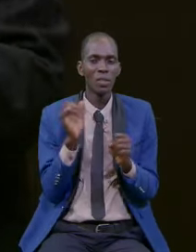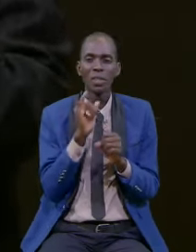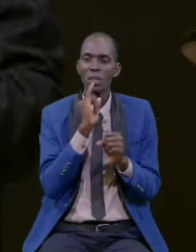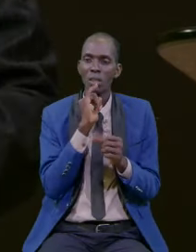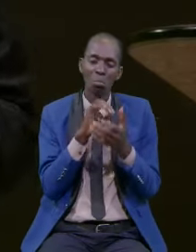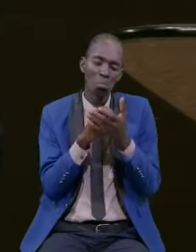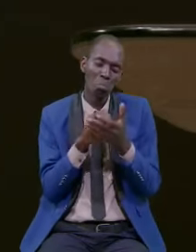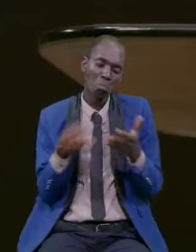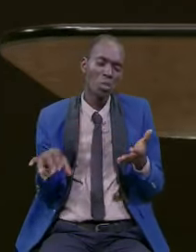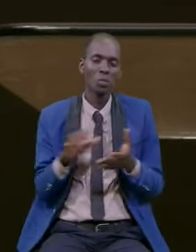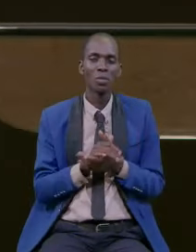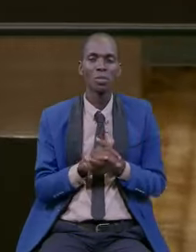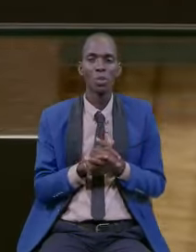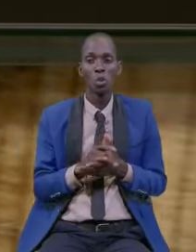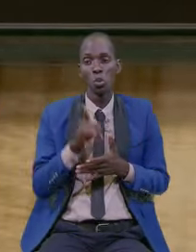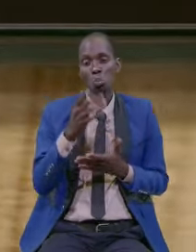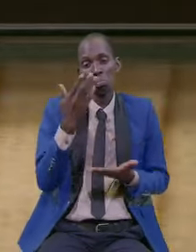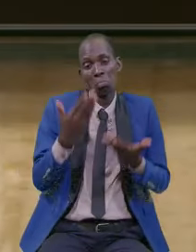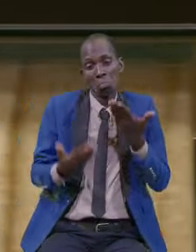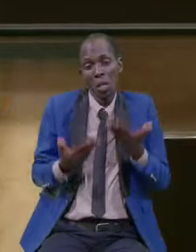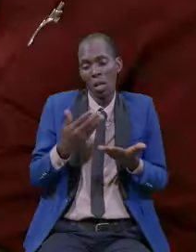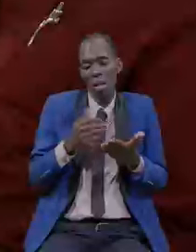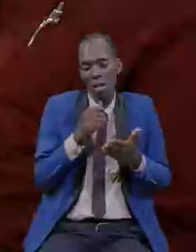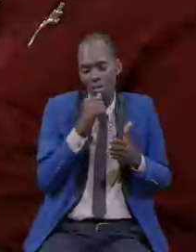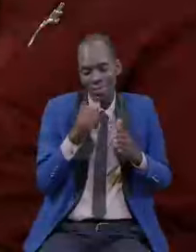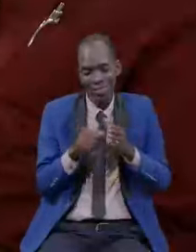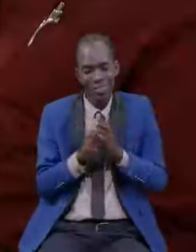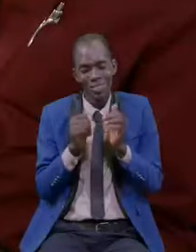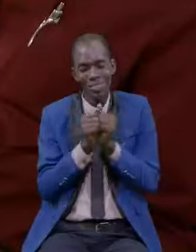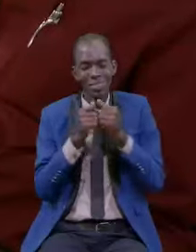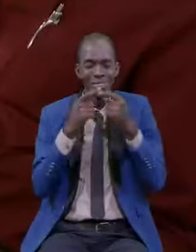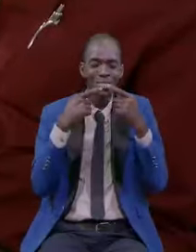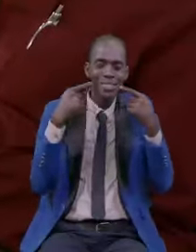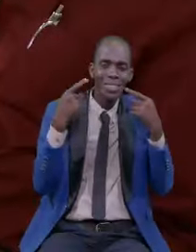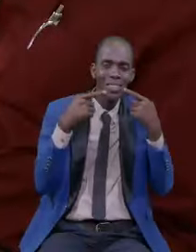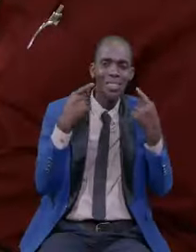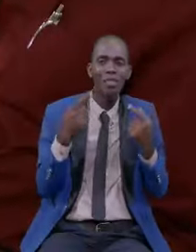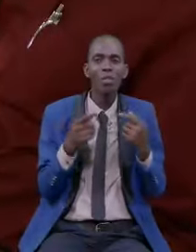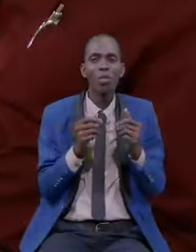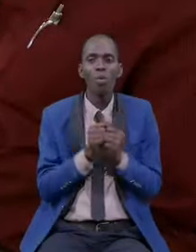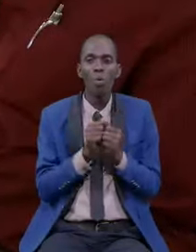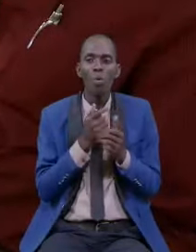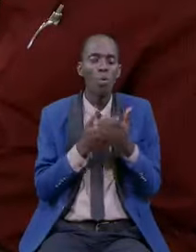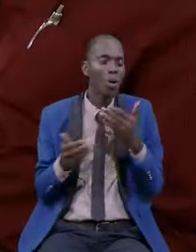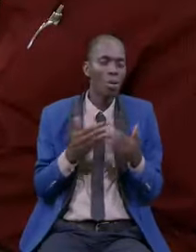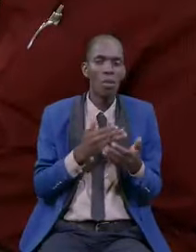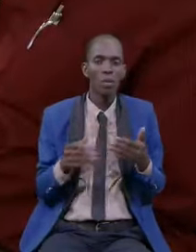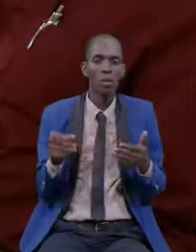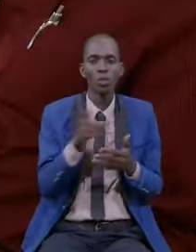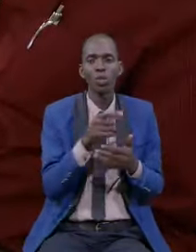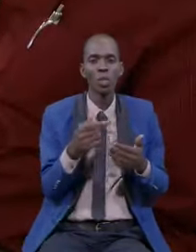You might, you know, cover up with a smile, with whatever disposition,